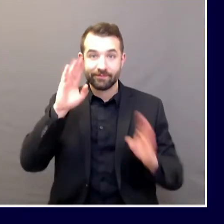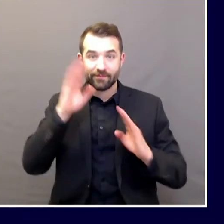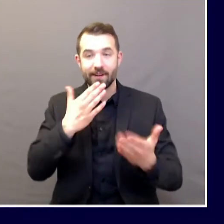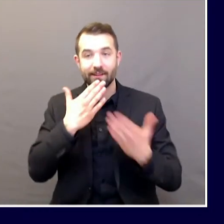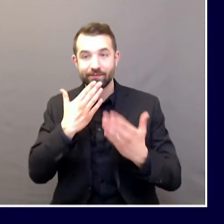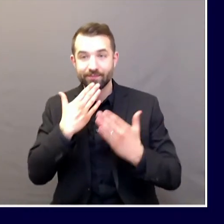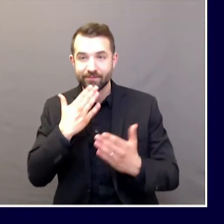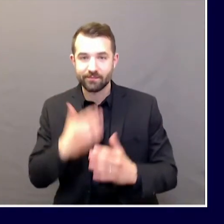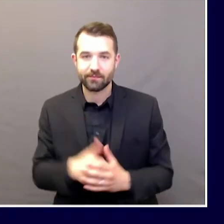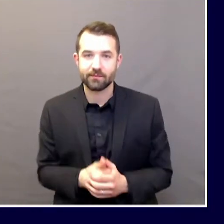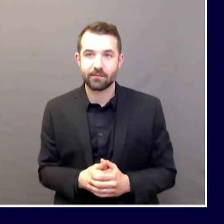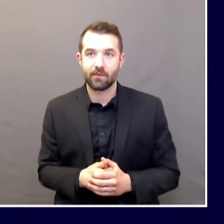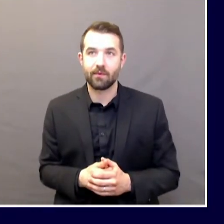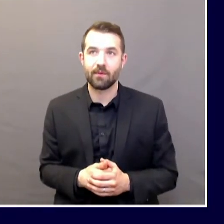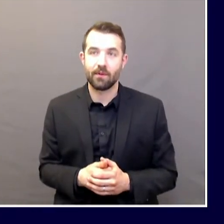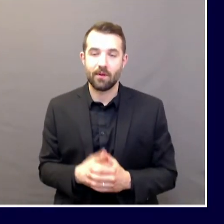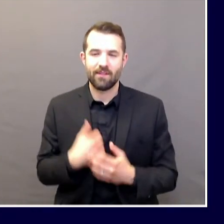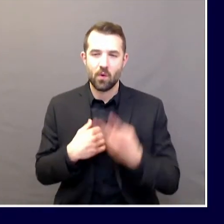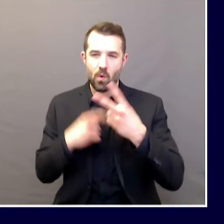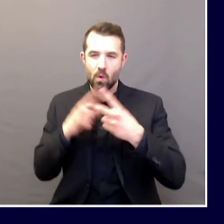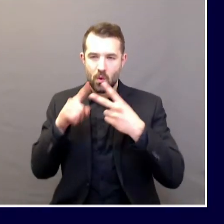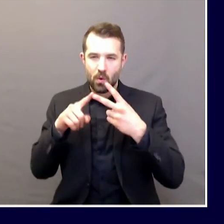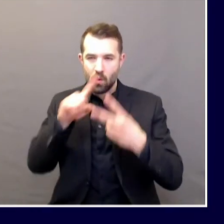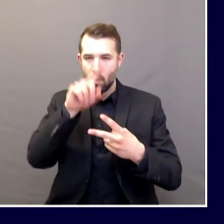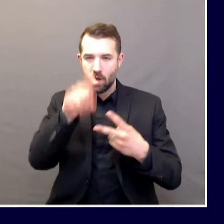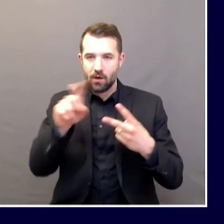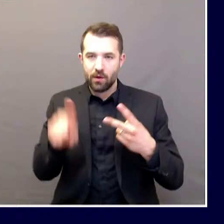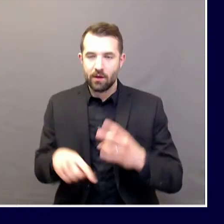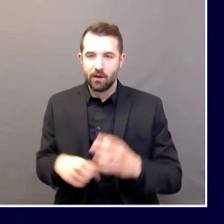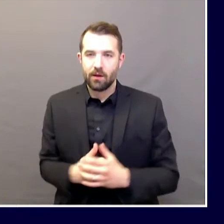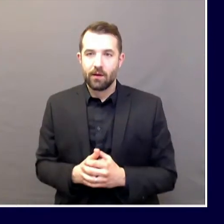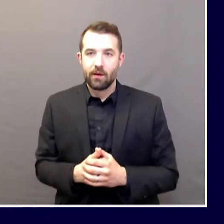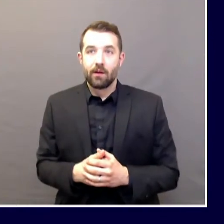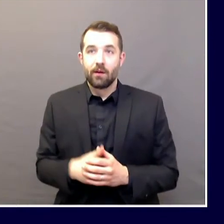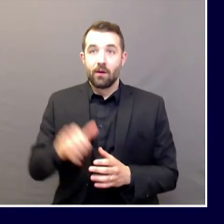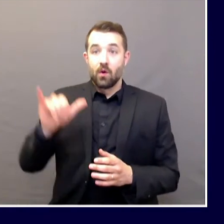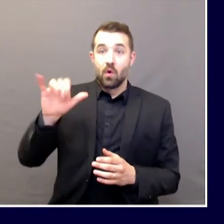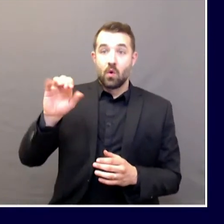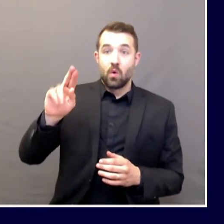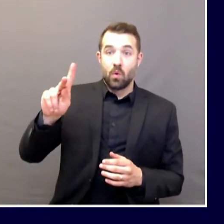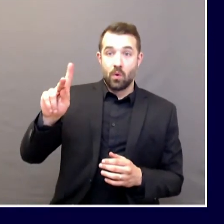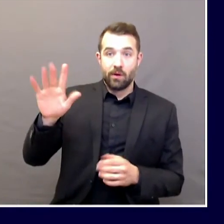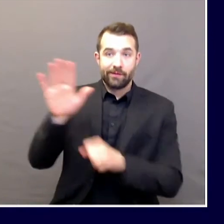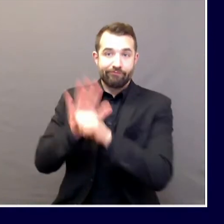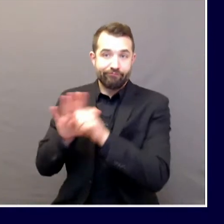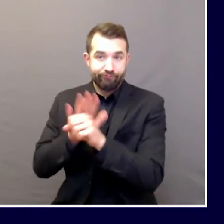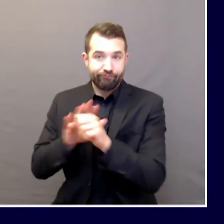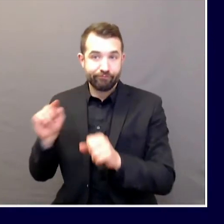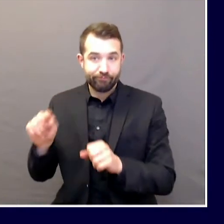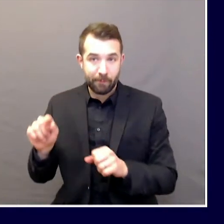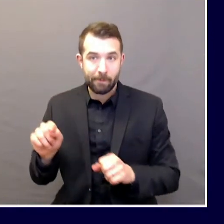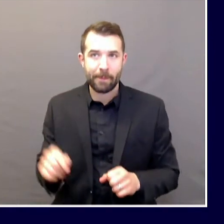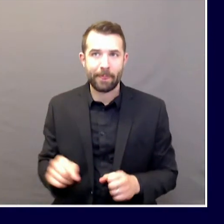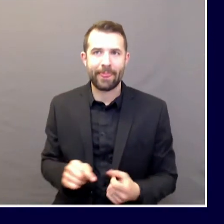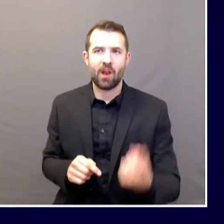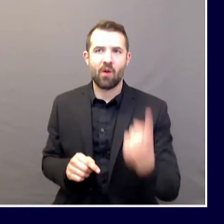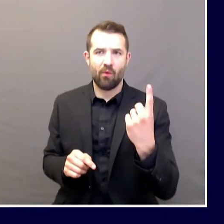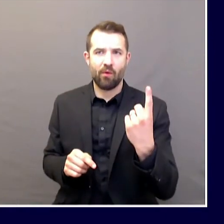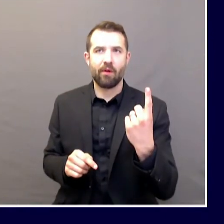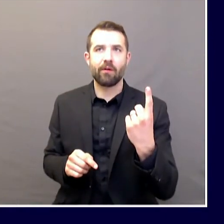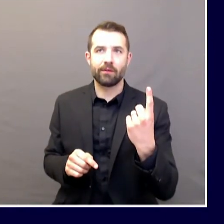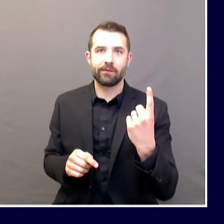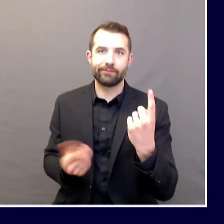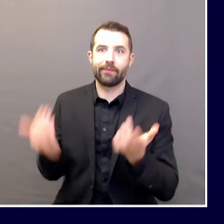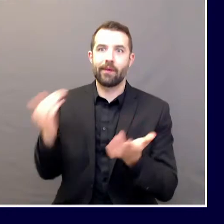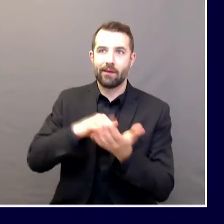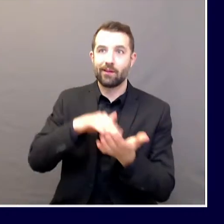a couple questions. A number of schools in York County have recently announced some COVID-19 cases with students and staff